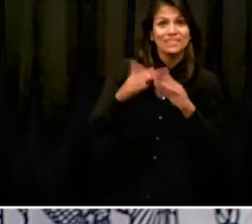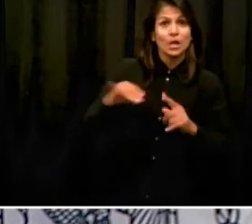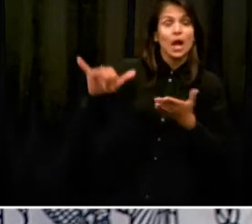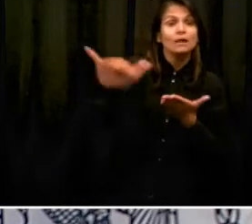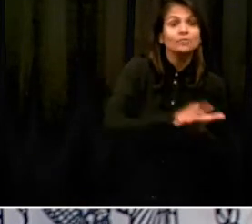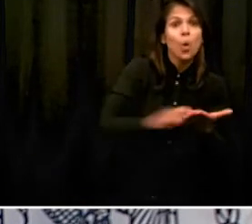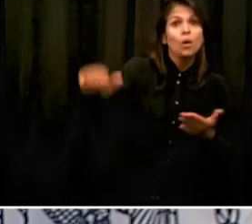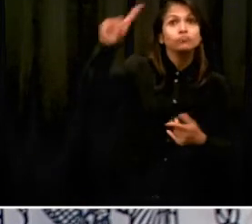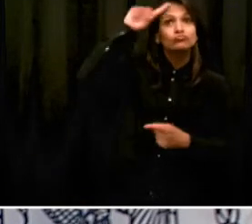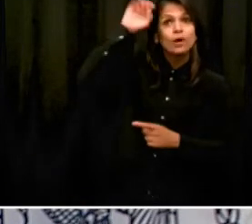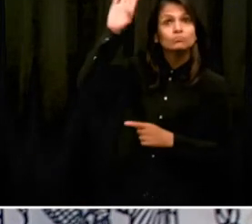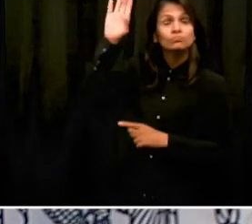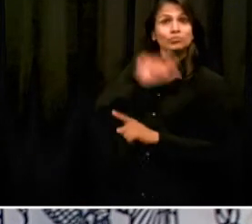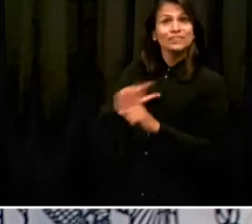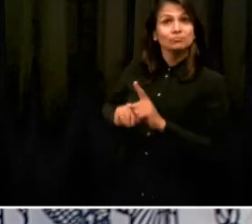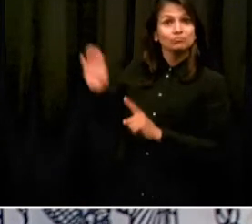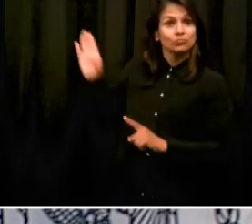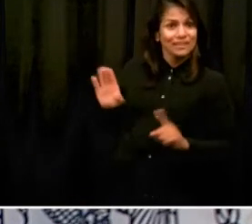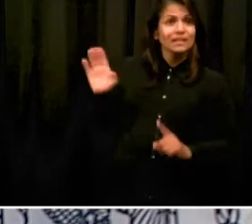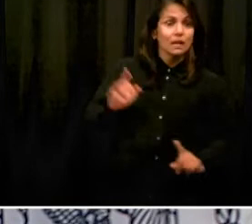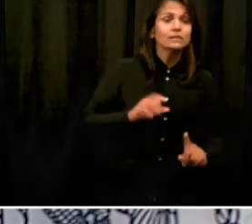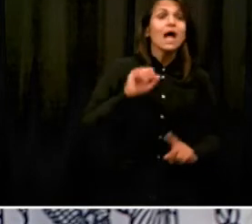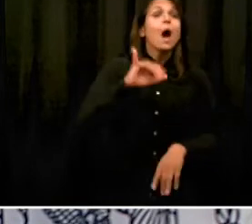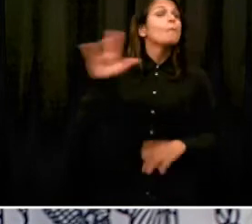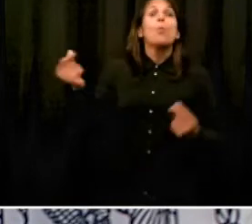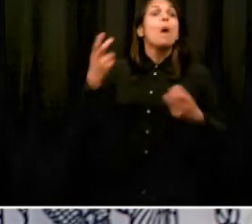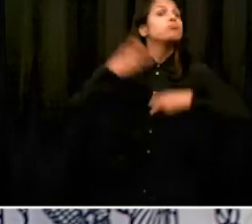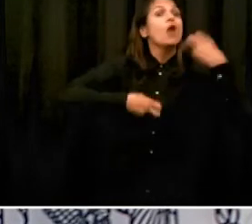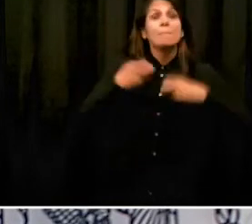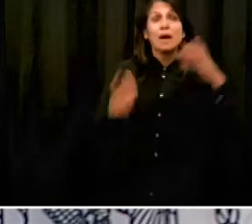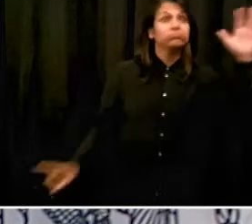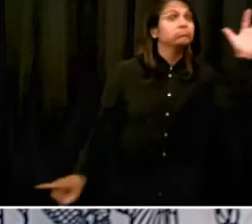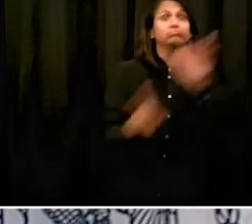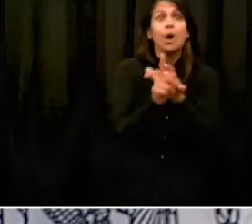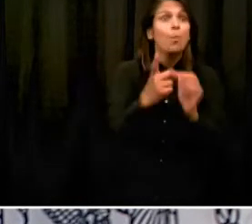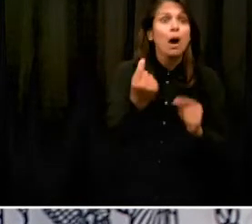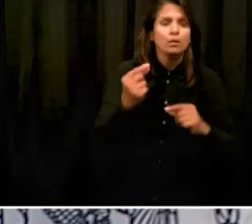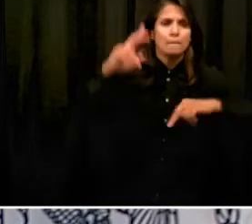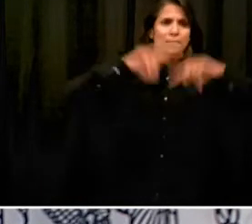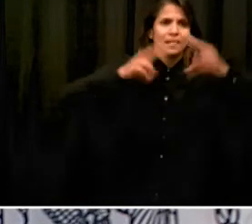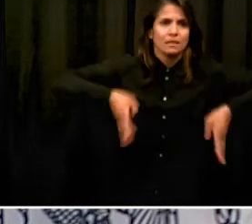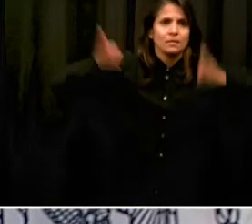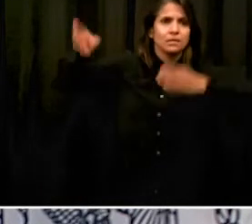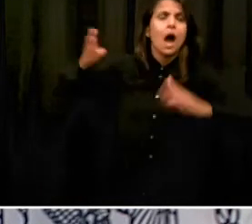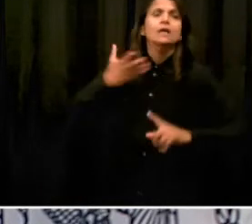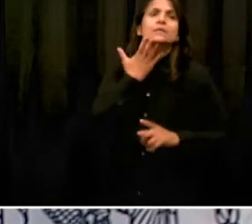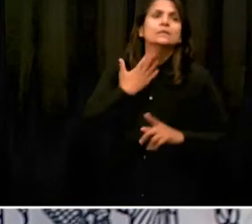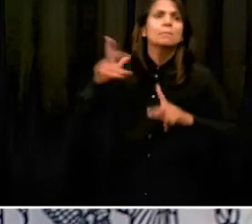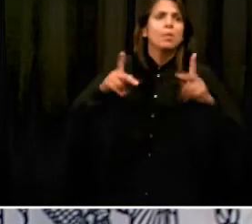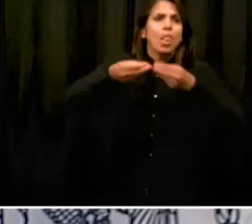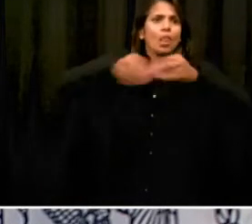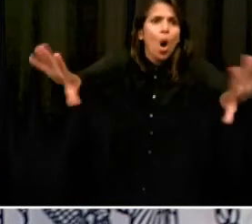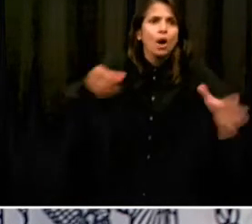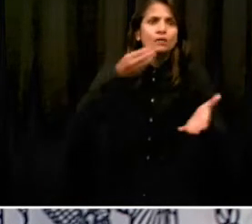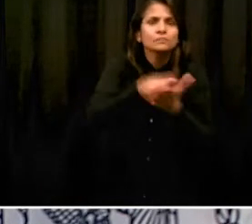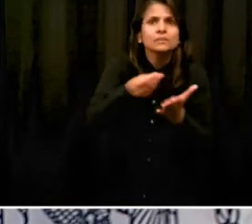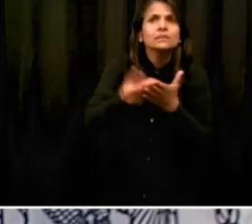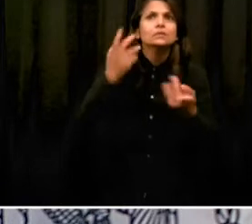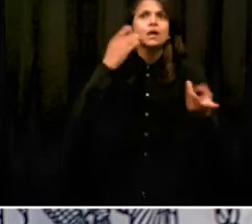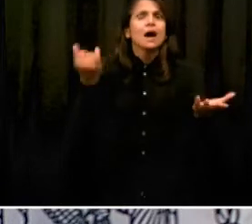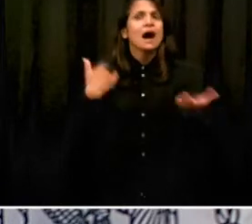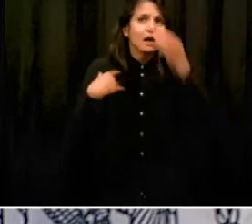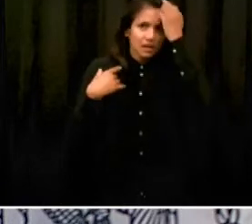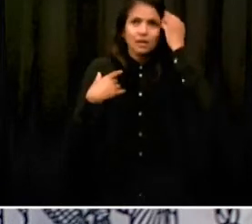be a huge uptick in the affordable housing market. As private development slows, you're going to see more affordable housing development. We've seen